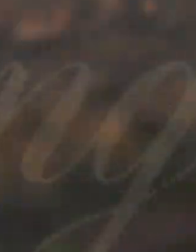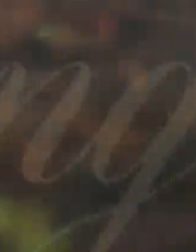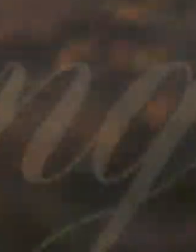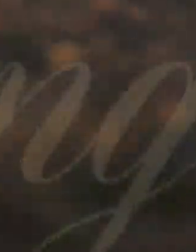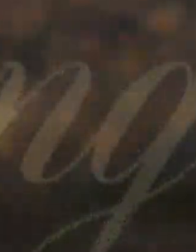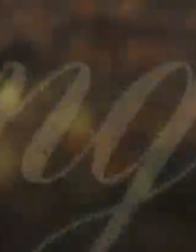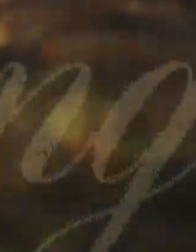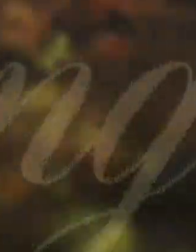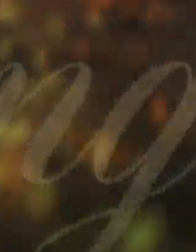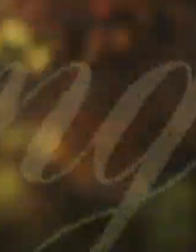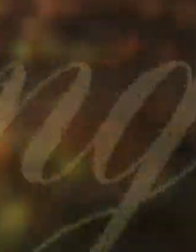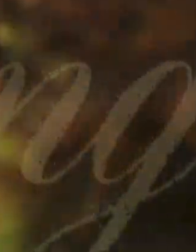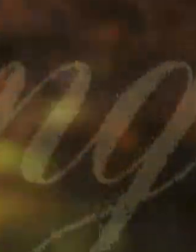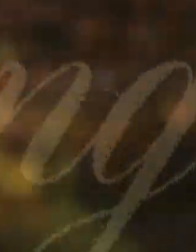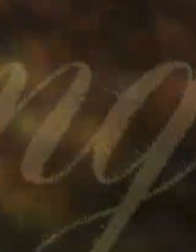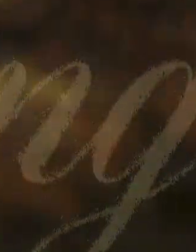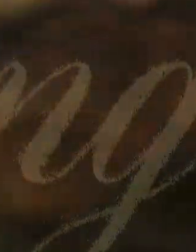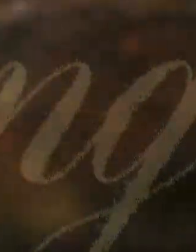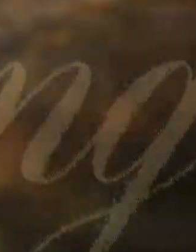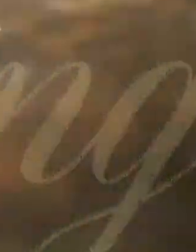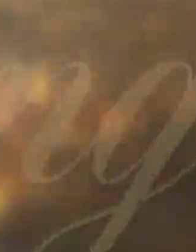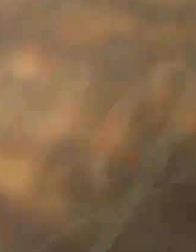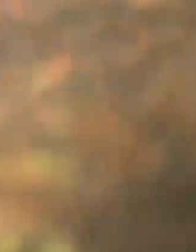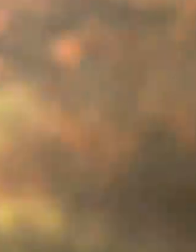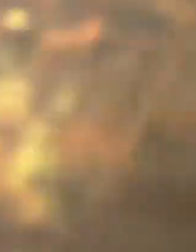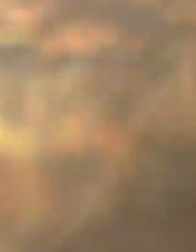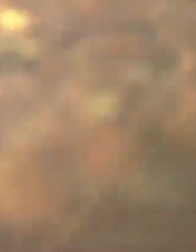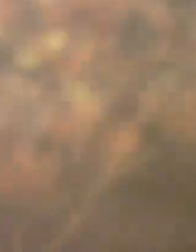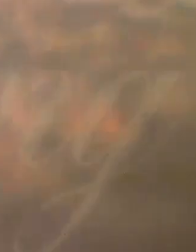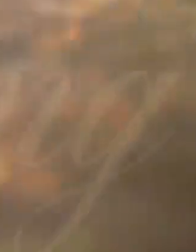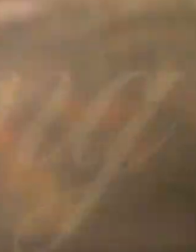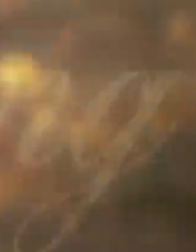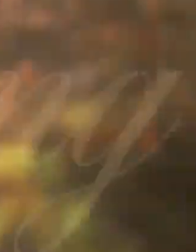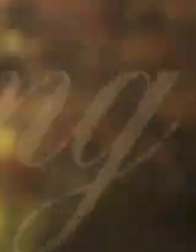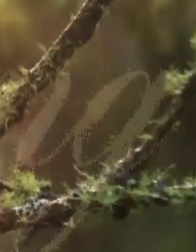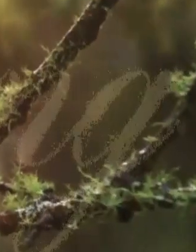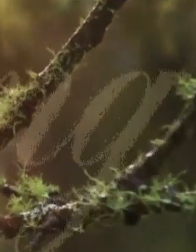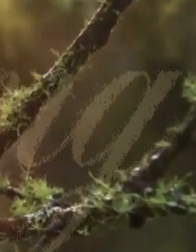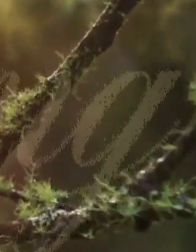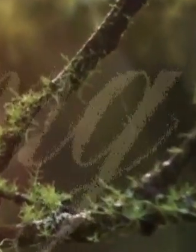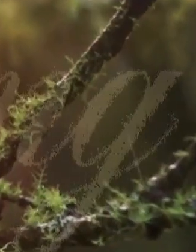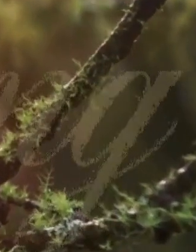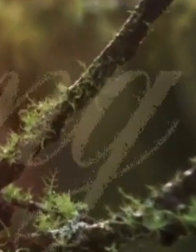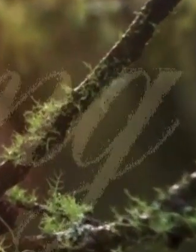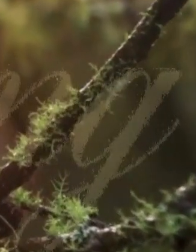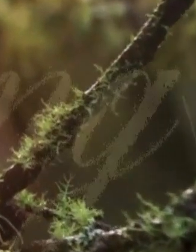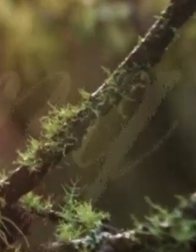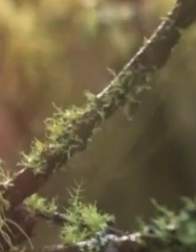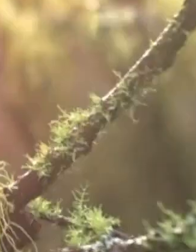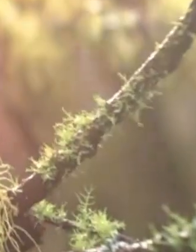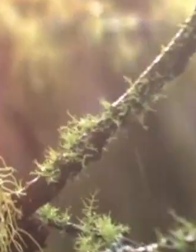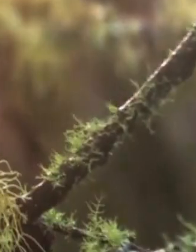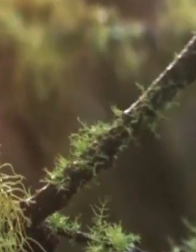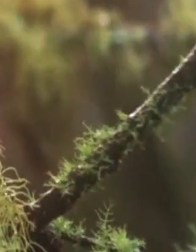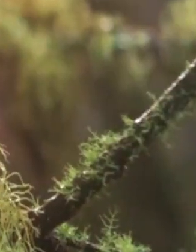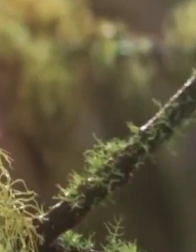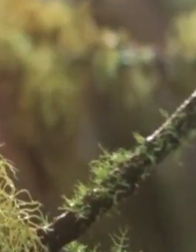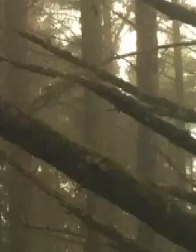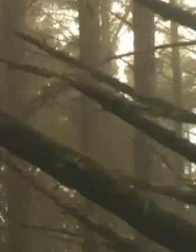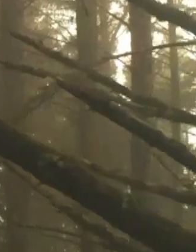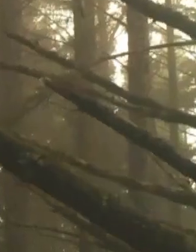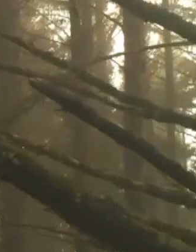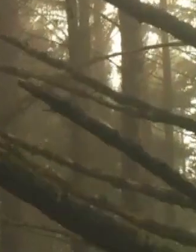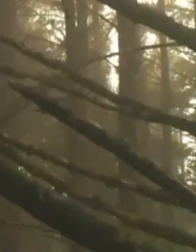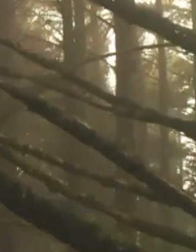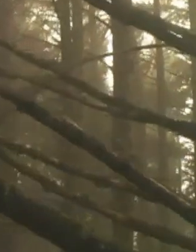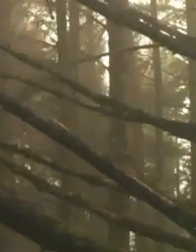Your kingdom come, your will be done. On earth as it is in heaven. Give us